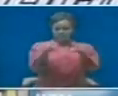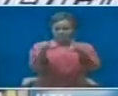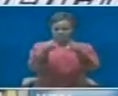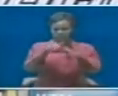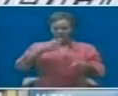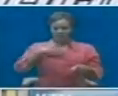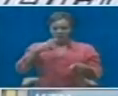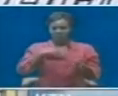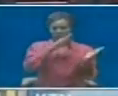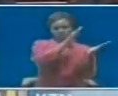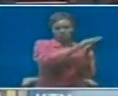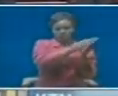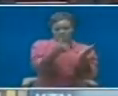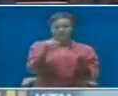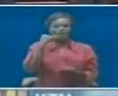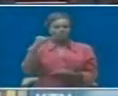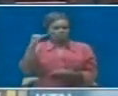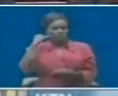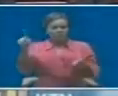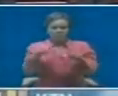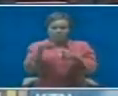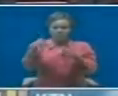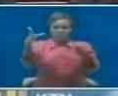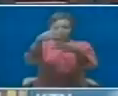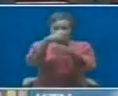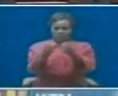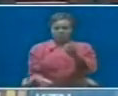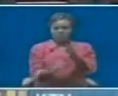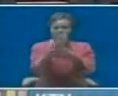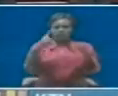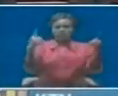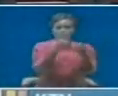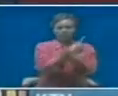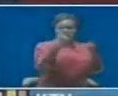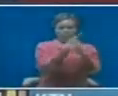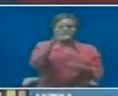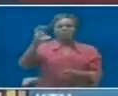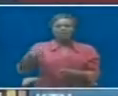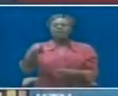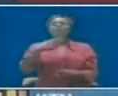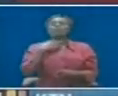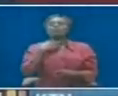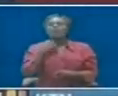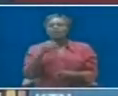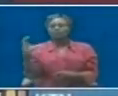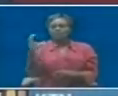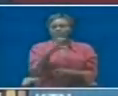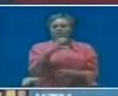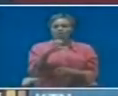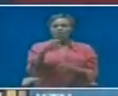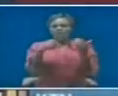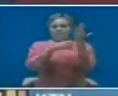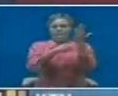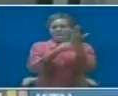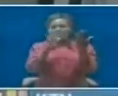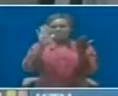our asset in Nakuru is concerned. Eveready also says it will launch a variety of products into the market as it seeks to capitalize on its brand and reduce